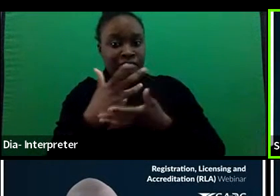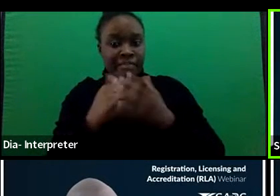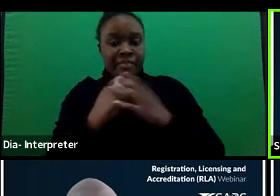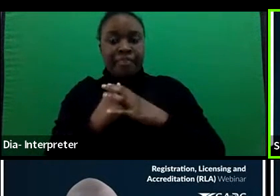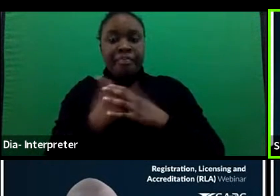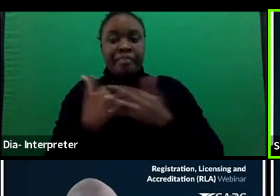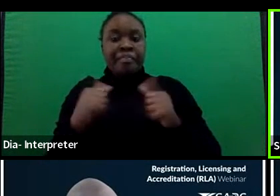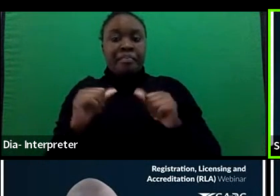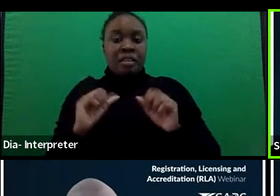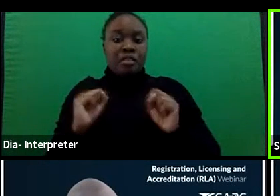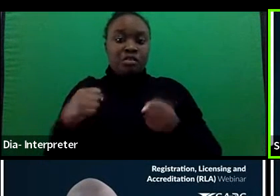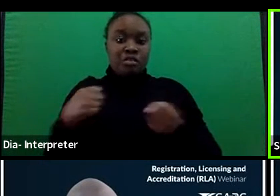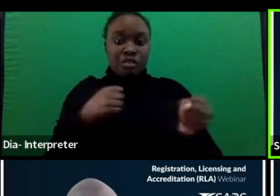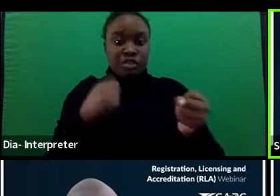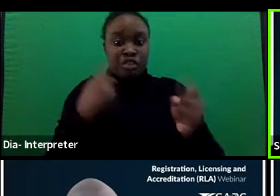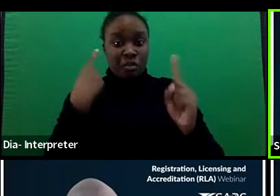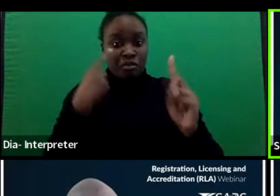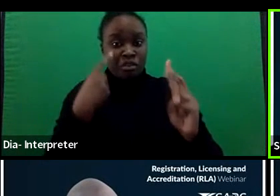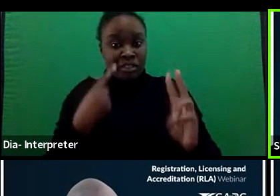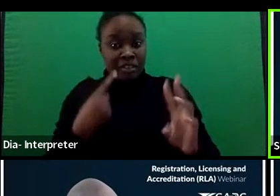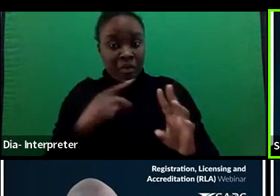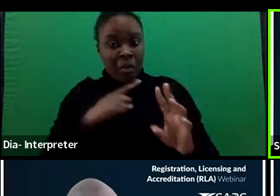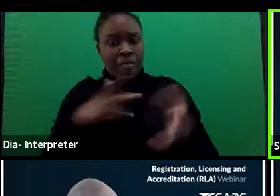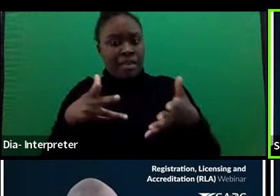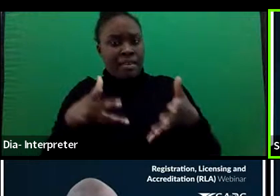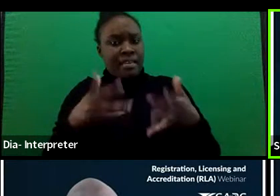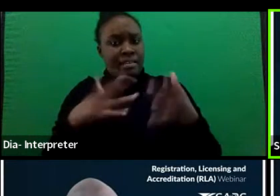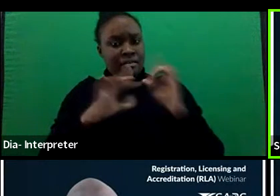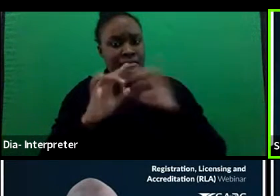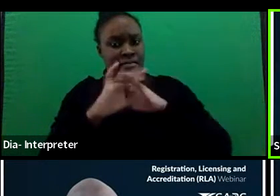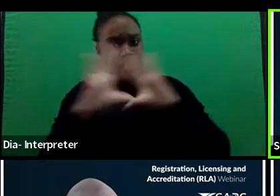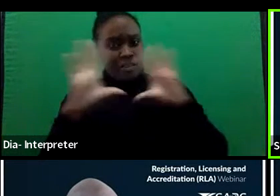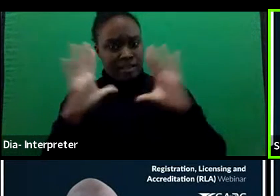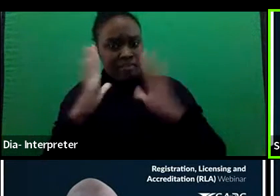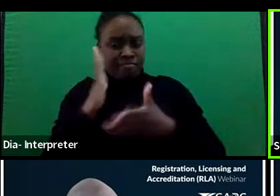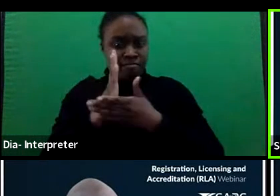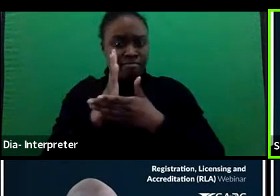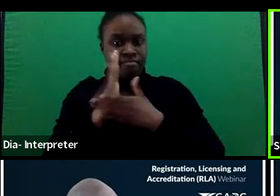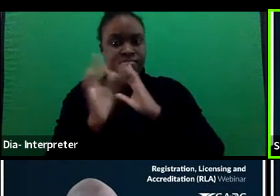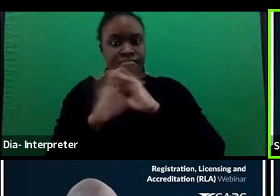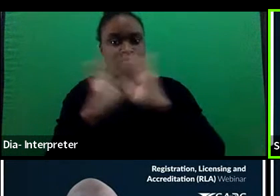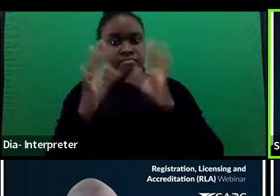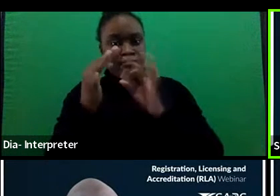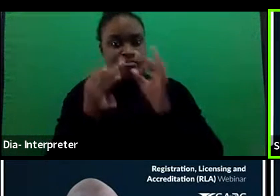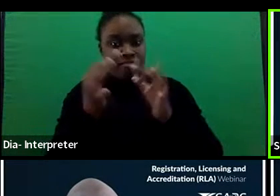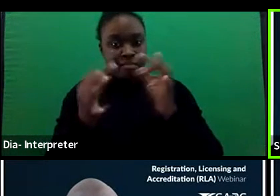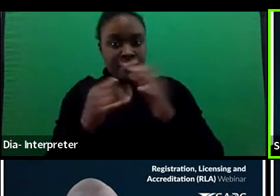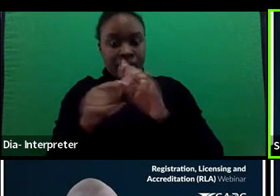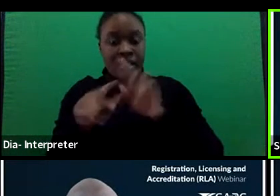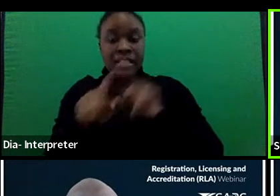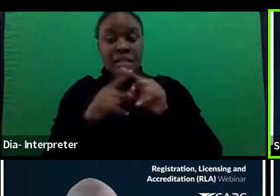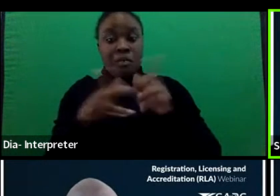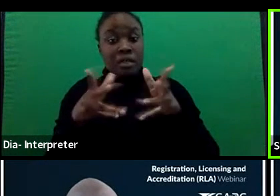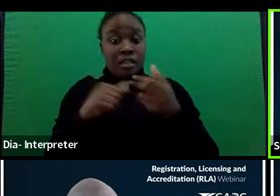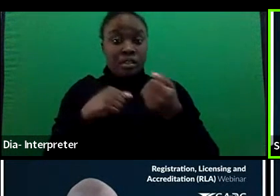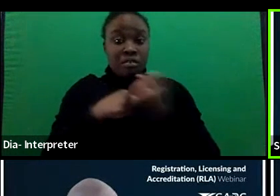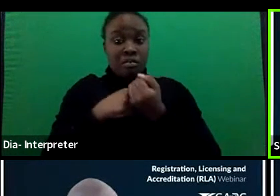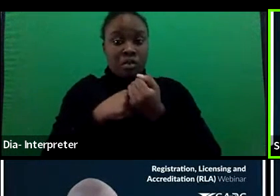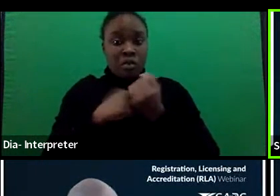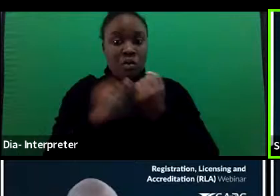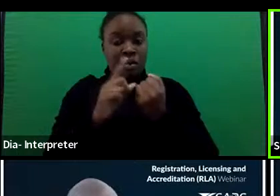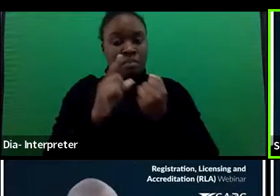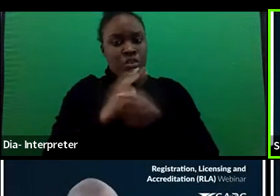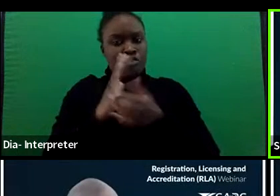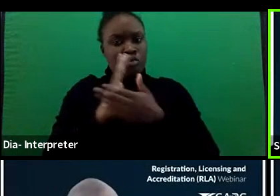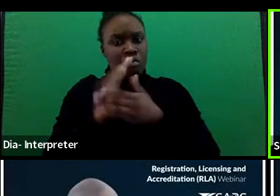objective, one, we are here to provide clarity and certainty, and we are here to support and to make your process